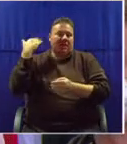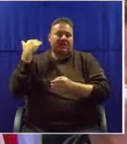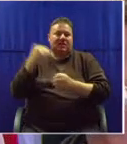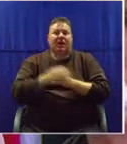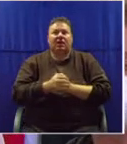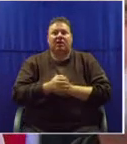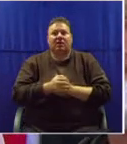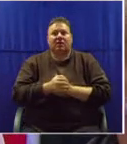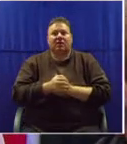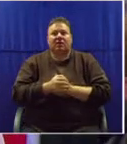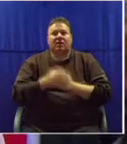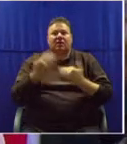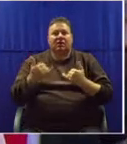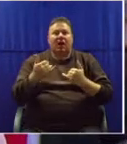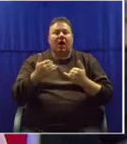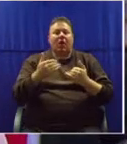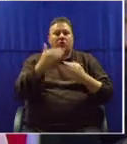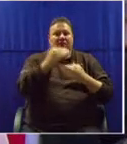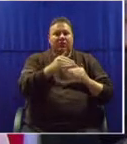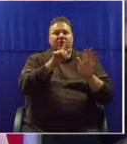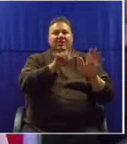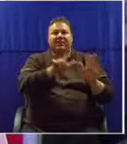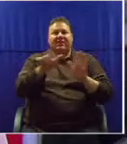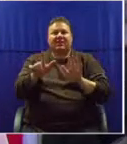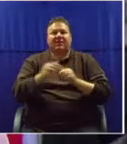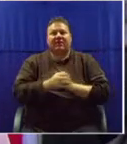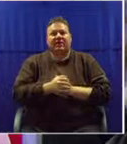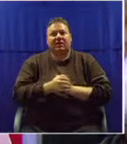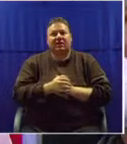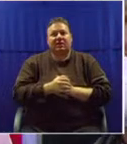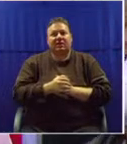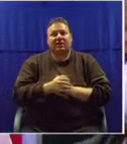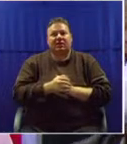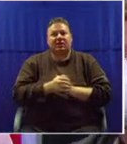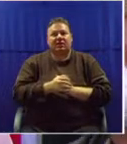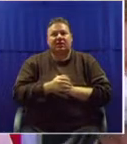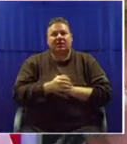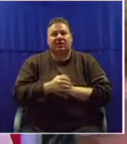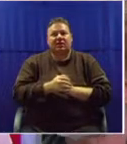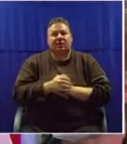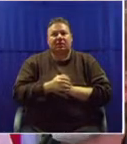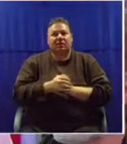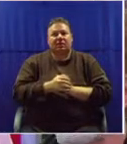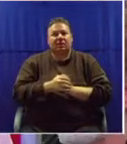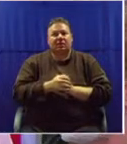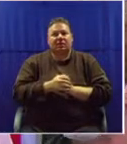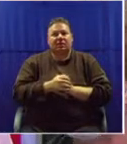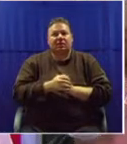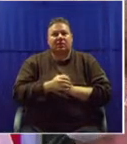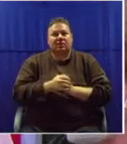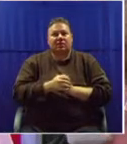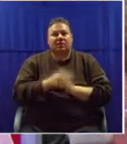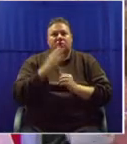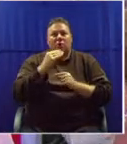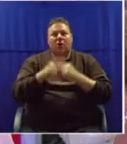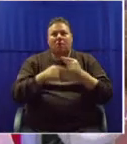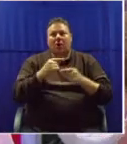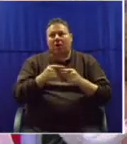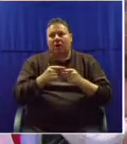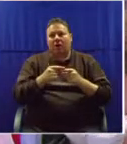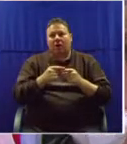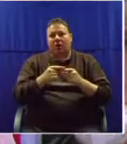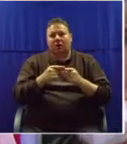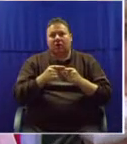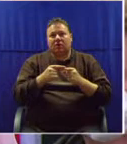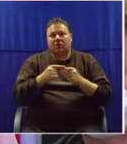in terms of Section 77, we talk about gross disorder. And when the Speaker of the House tells you to